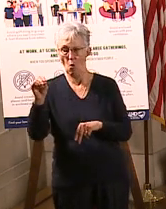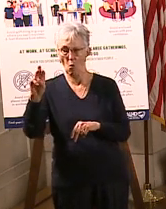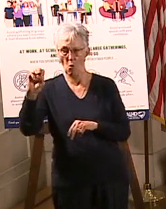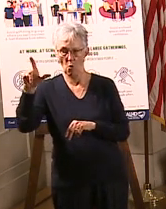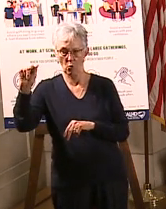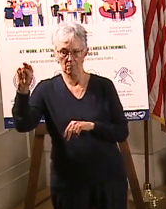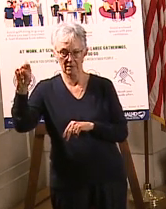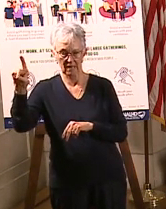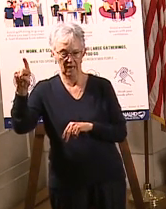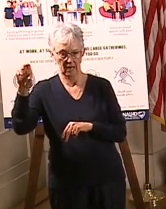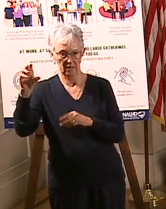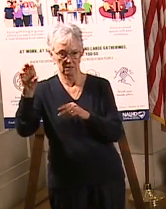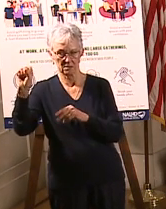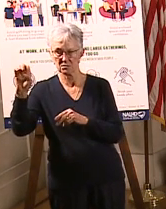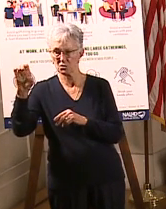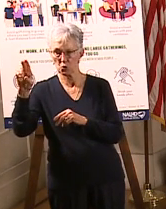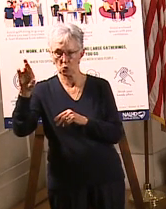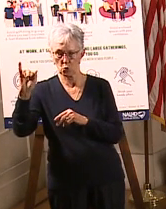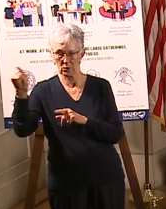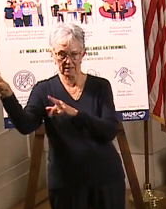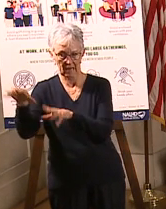volume, Martha, it's for